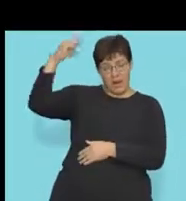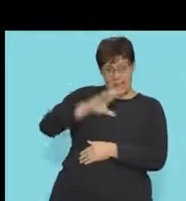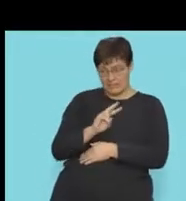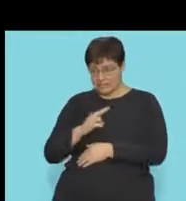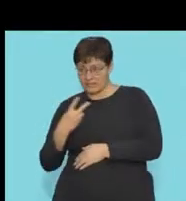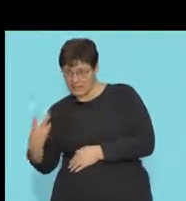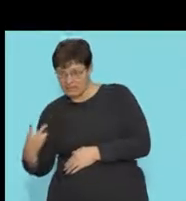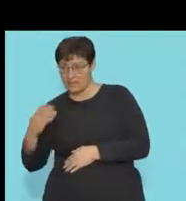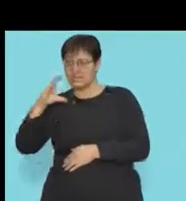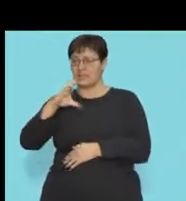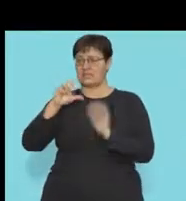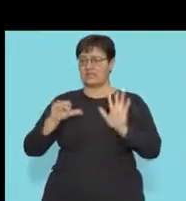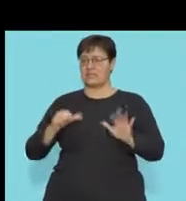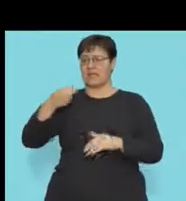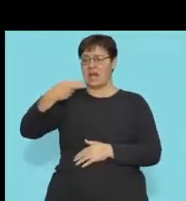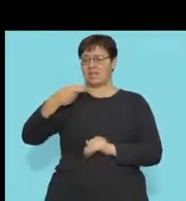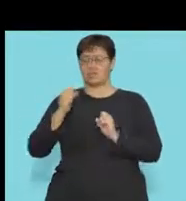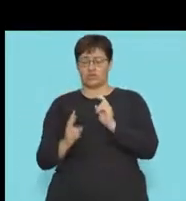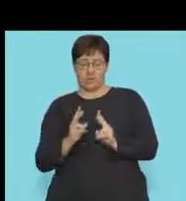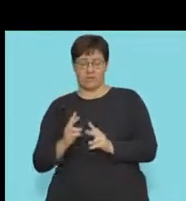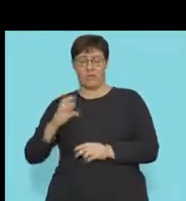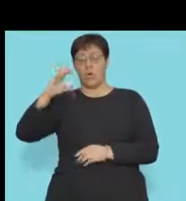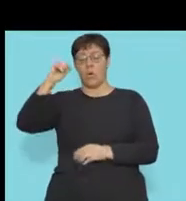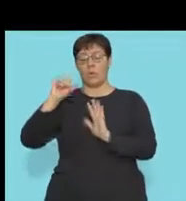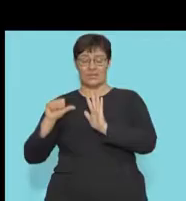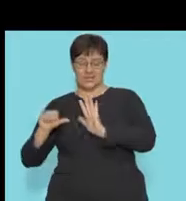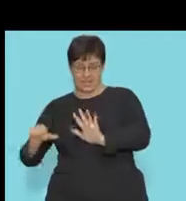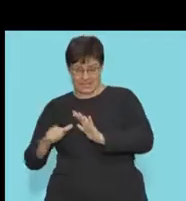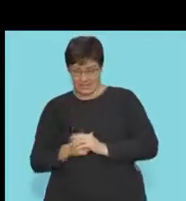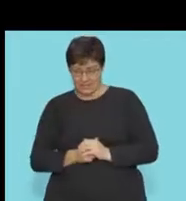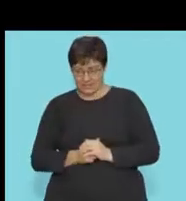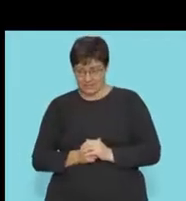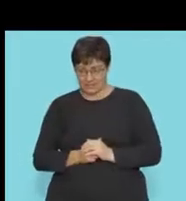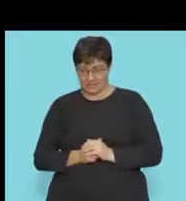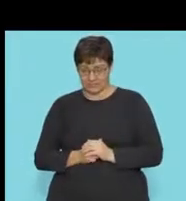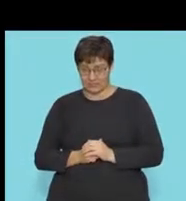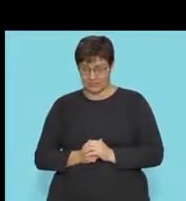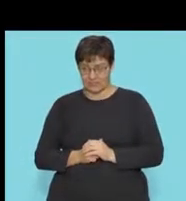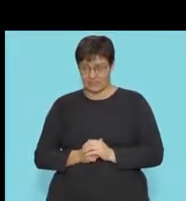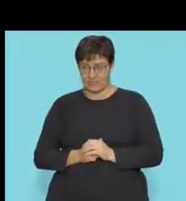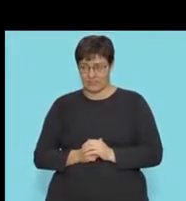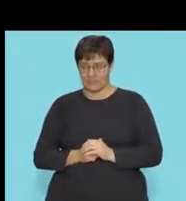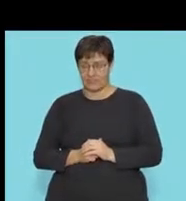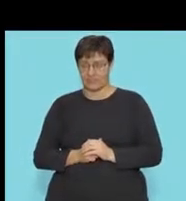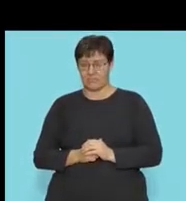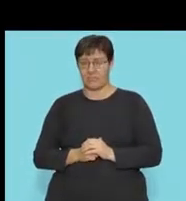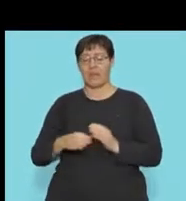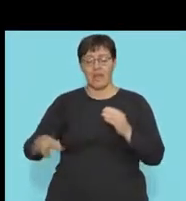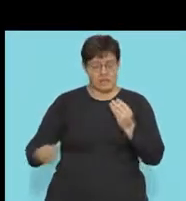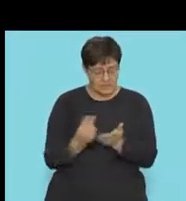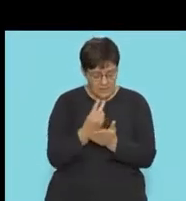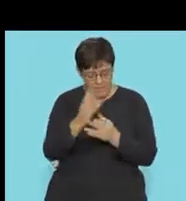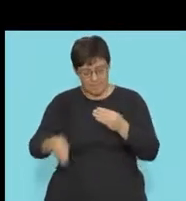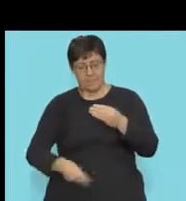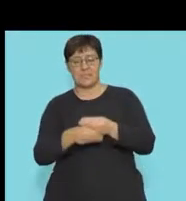is illustrated as a 6-carbon compound having 12 hydrogen molecules and 6 oxygen molecules. It's